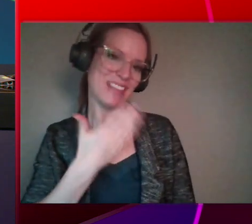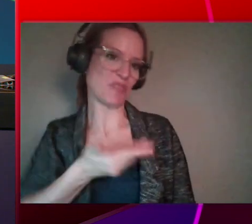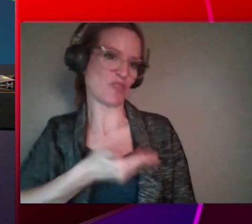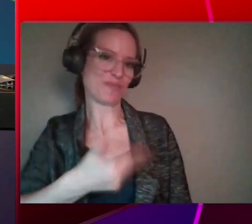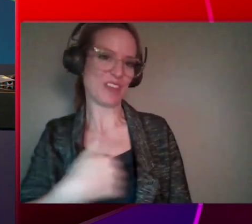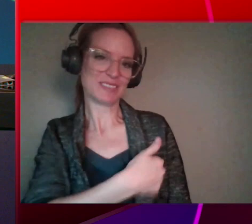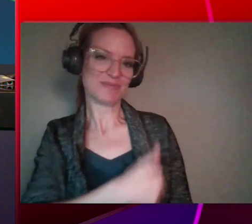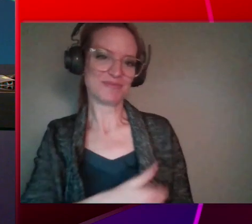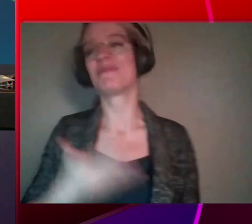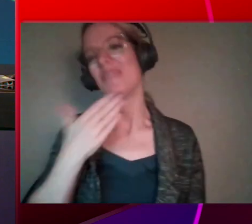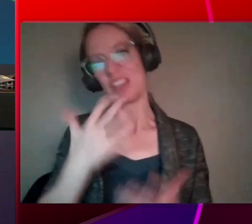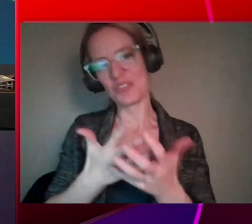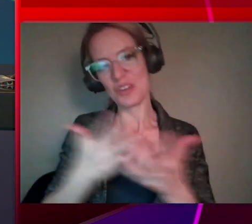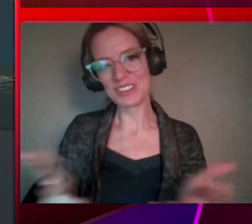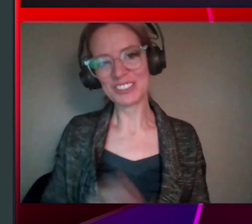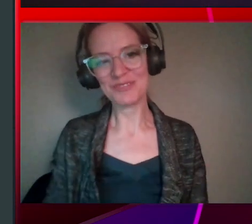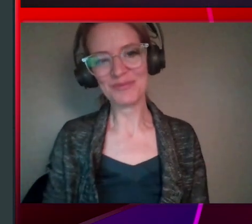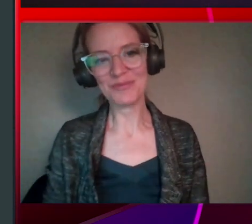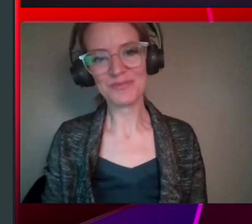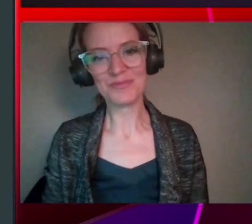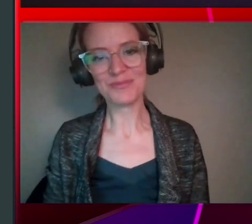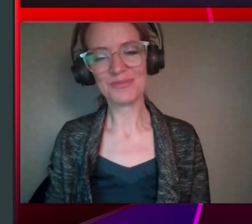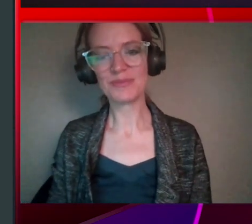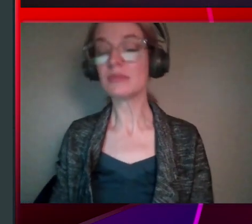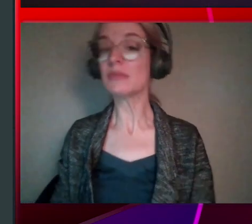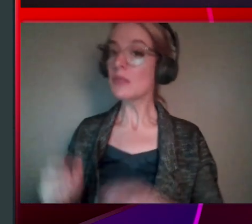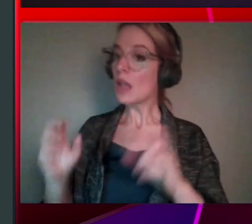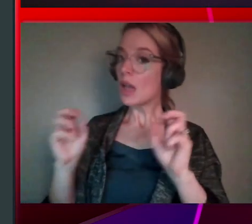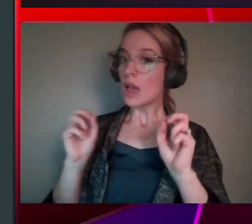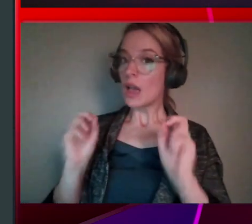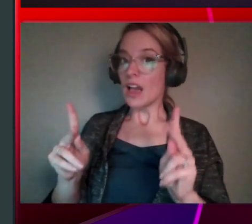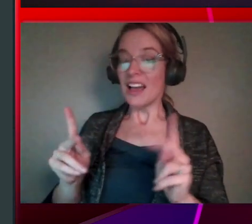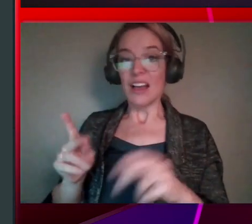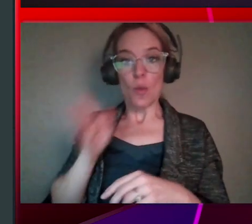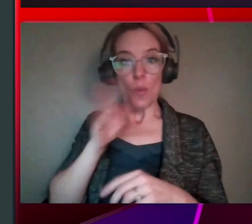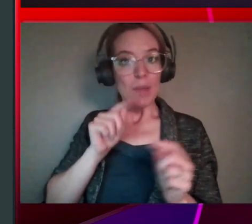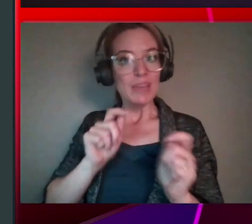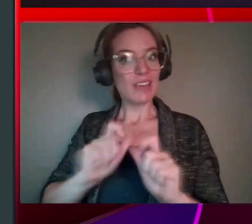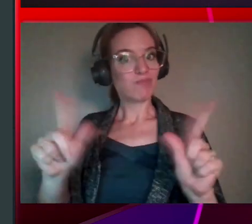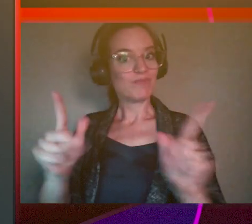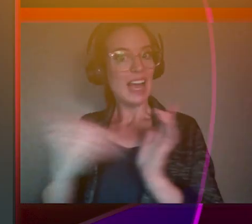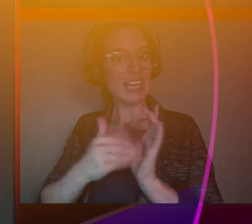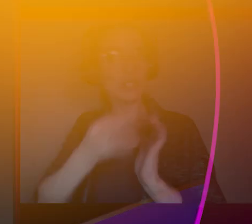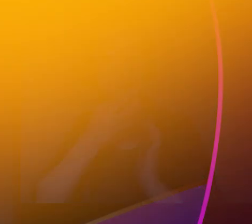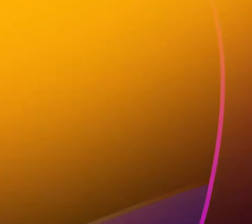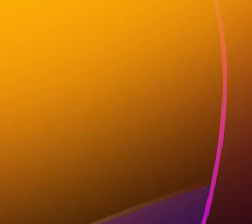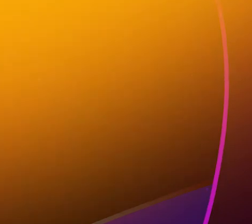much. Yeah. All right, everyone, we'll be right back momentarily for our next segment.